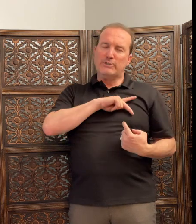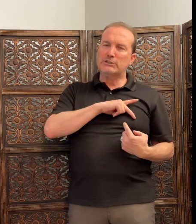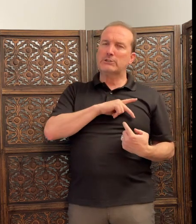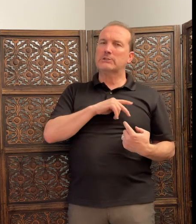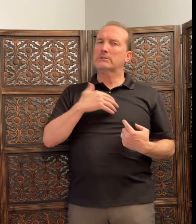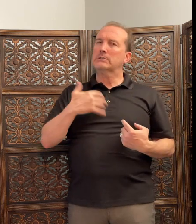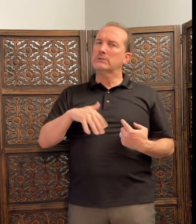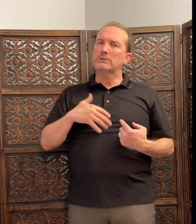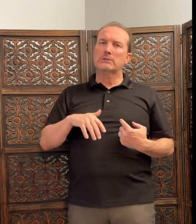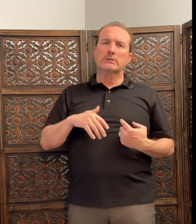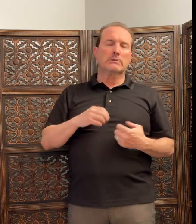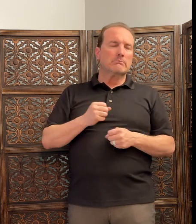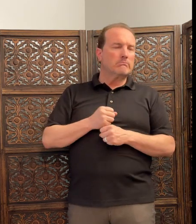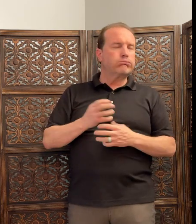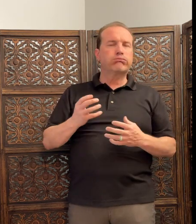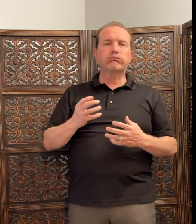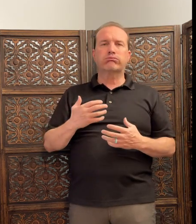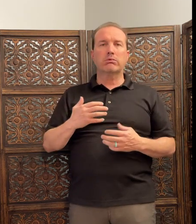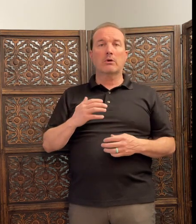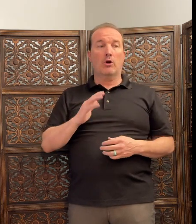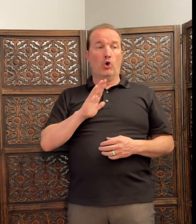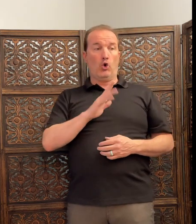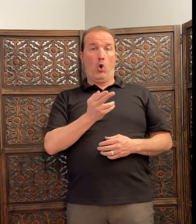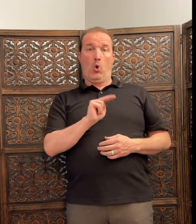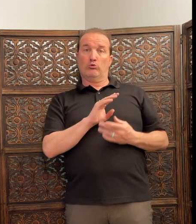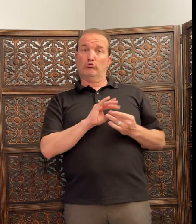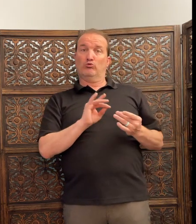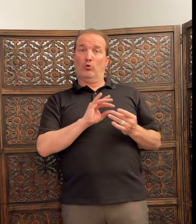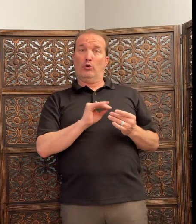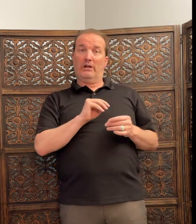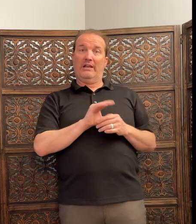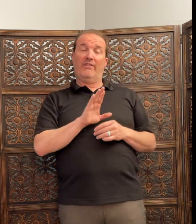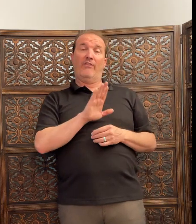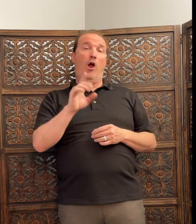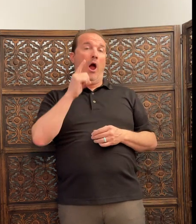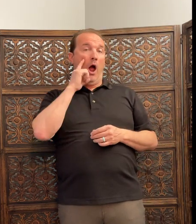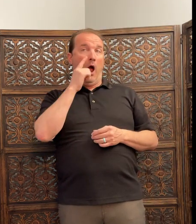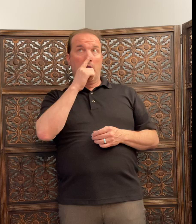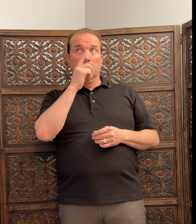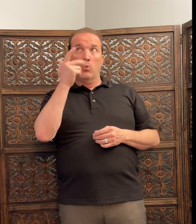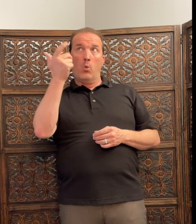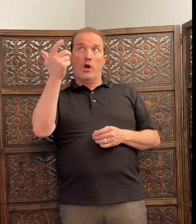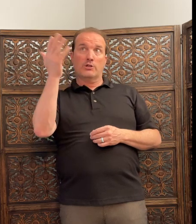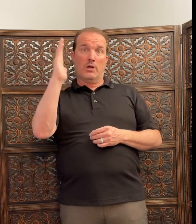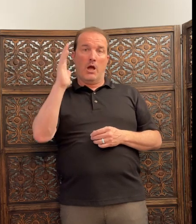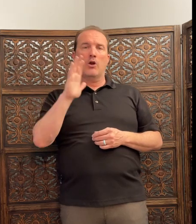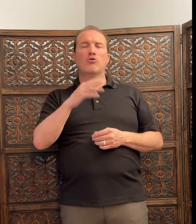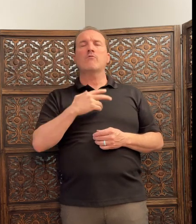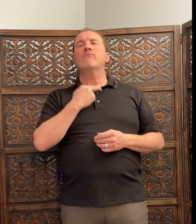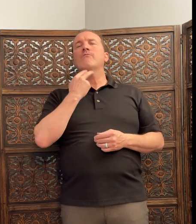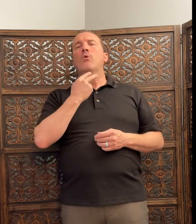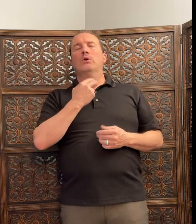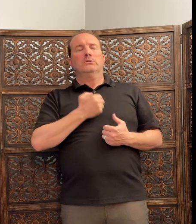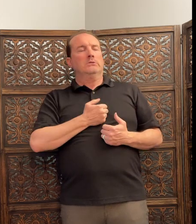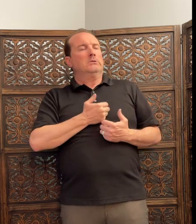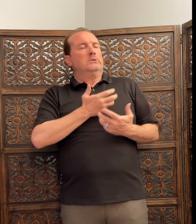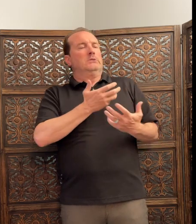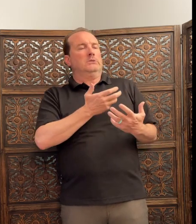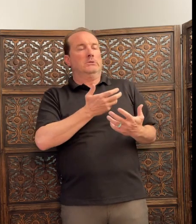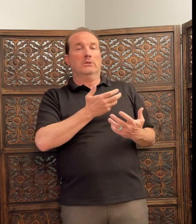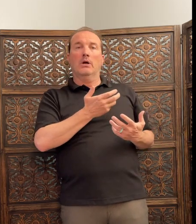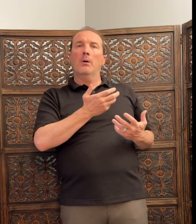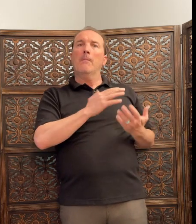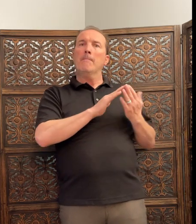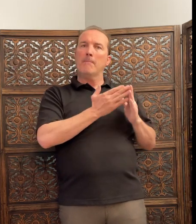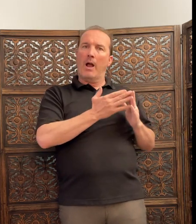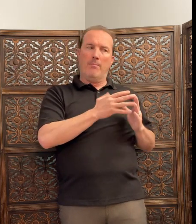rich with personality. As Janie tells her own story in Their Eyes Were Watching God, she finds her voice as a porch talker.